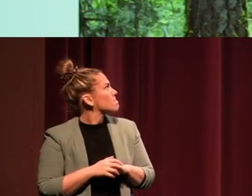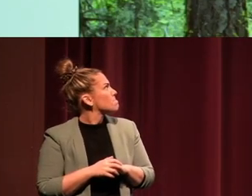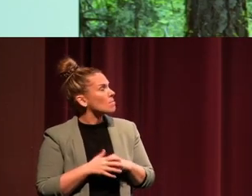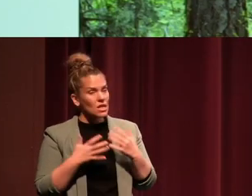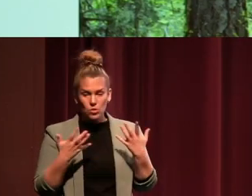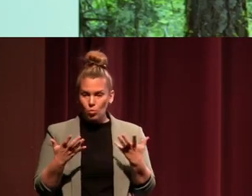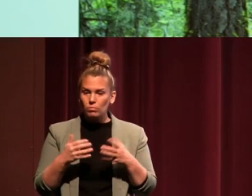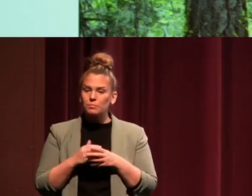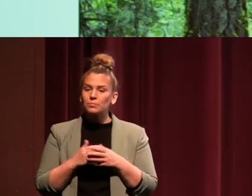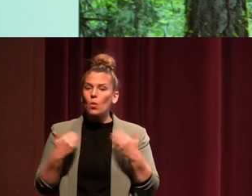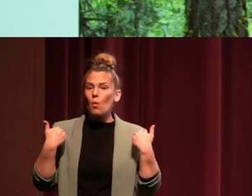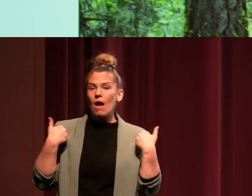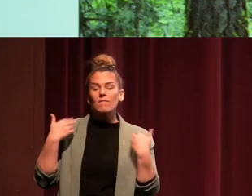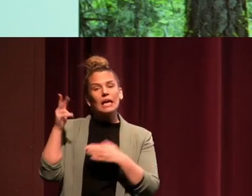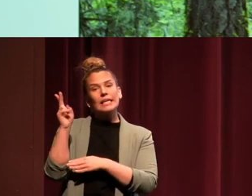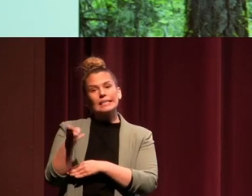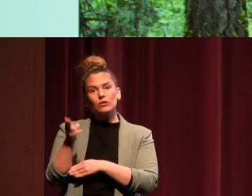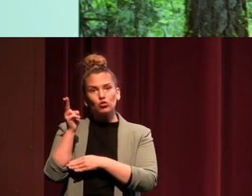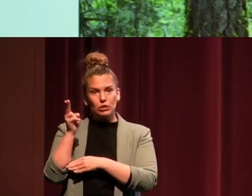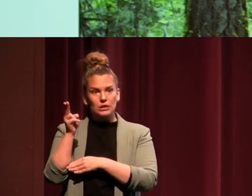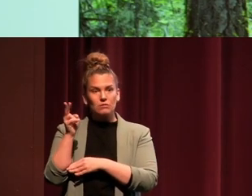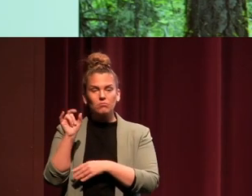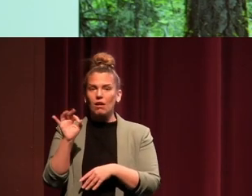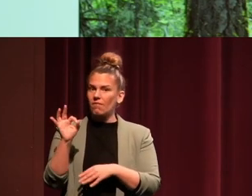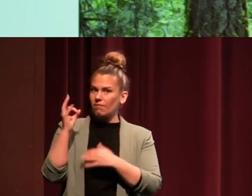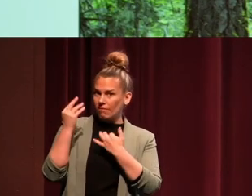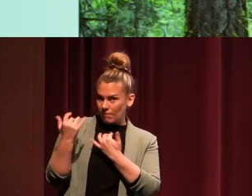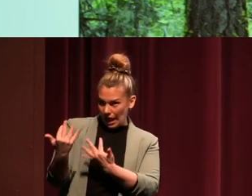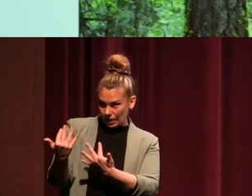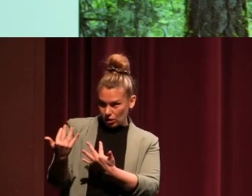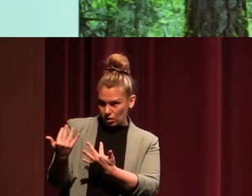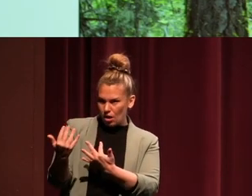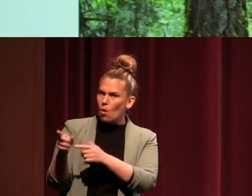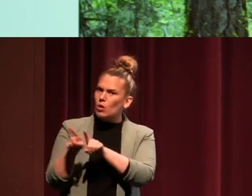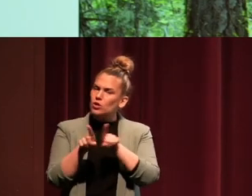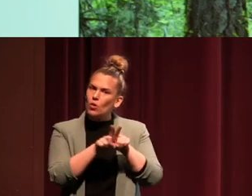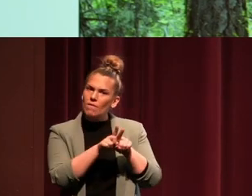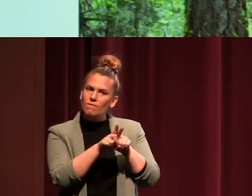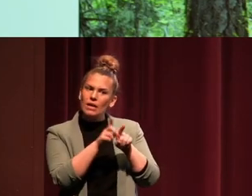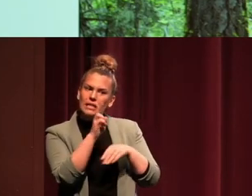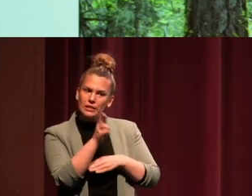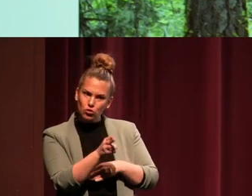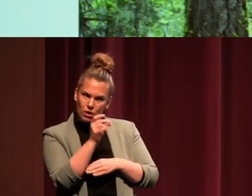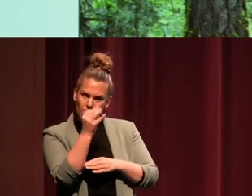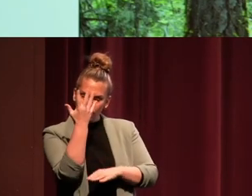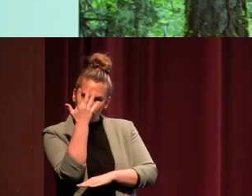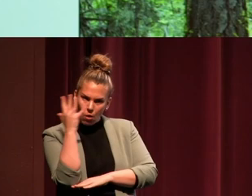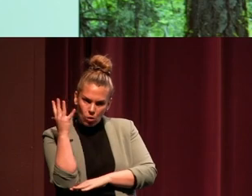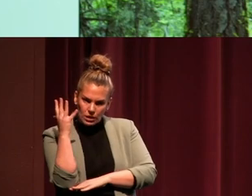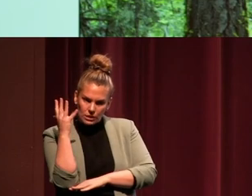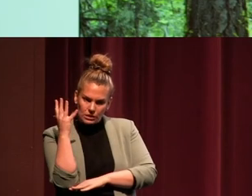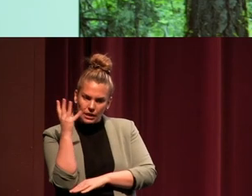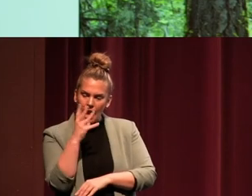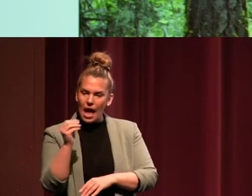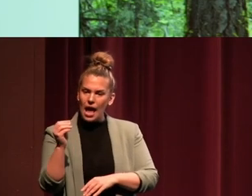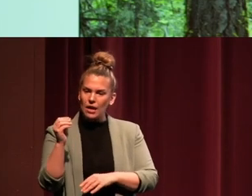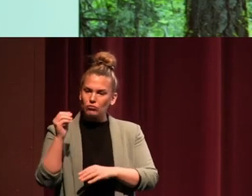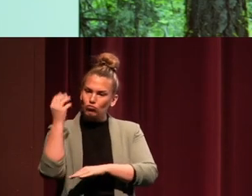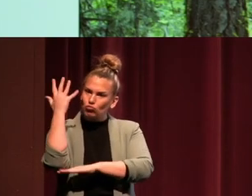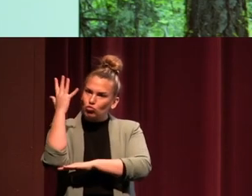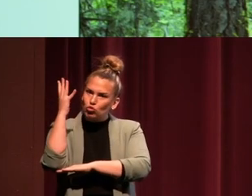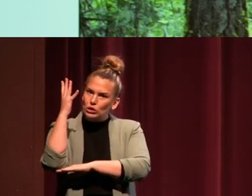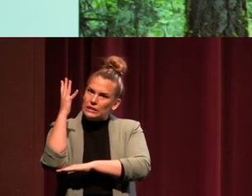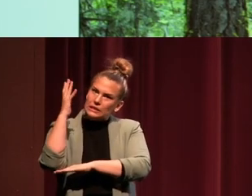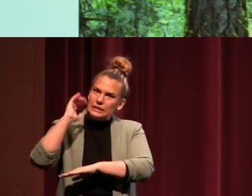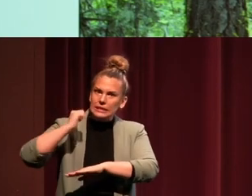So we have a history of fire, and we also have a history of forests, a history of tree establishment. It's like